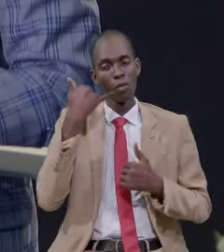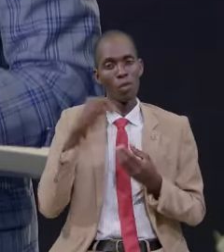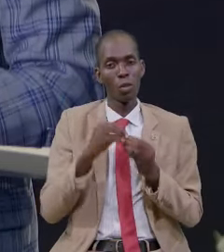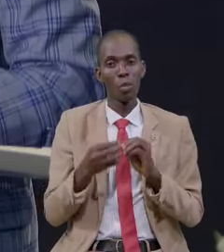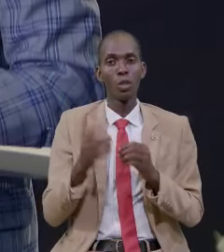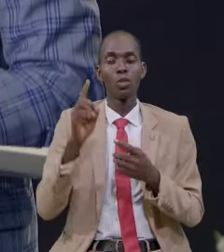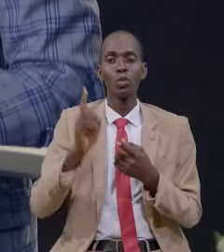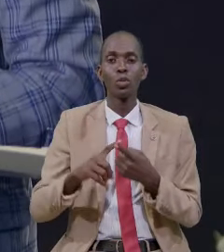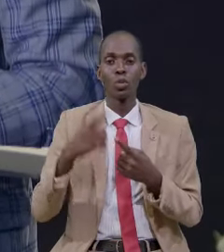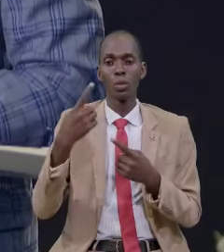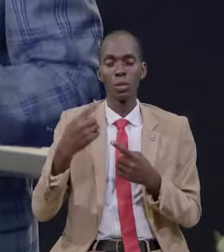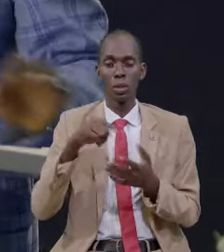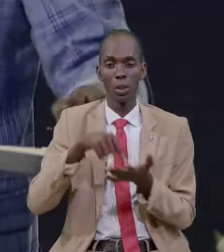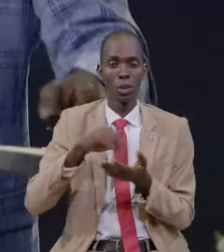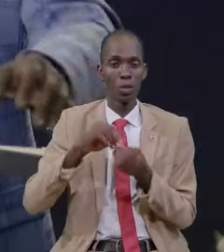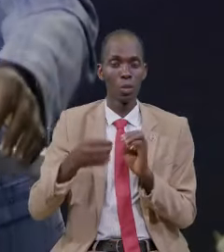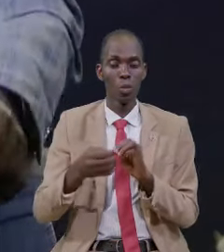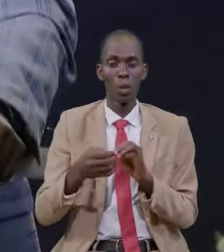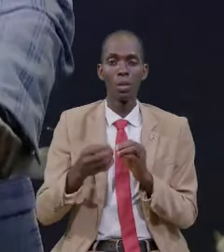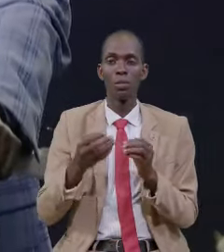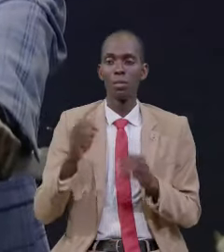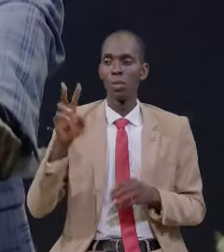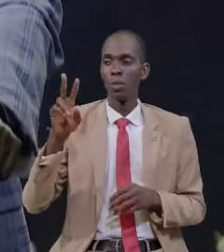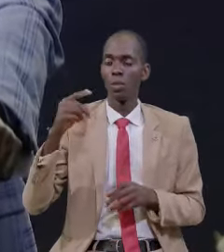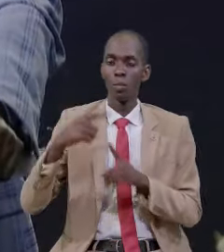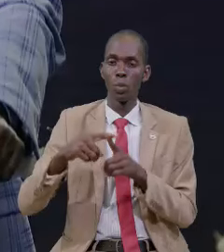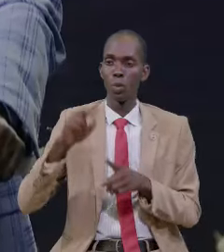or WhatsApp to